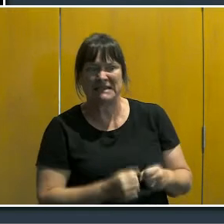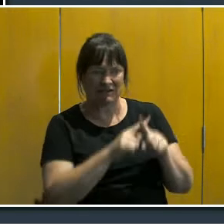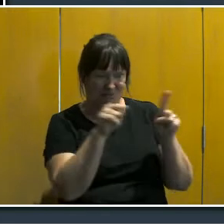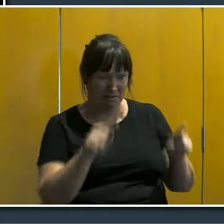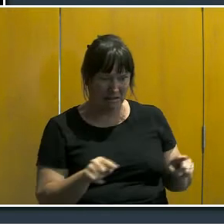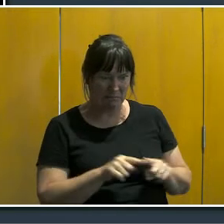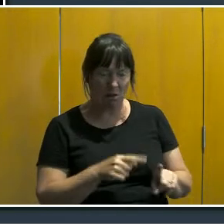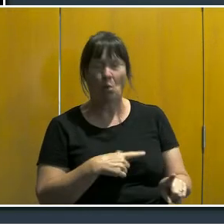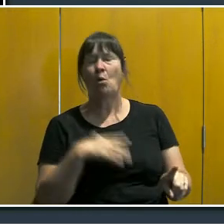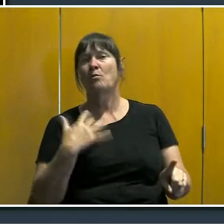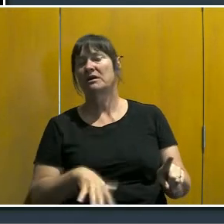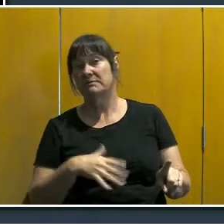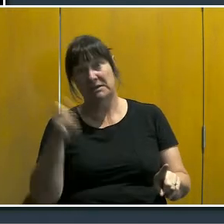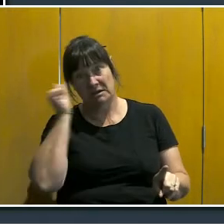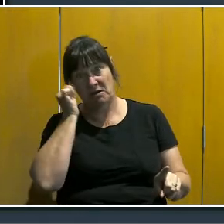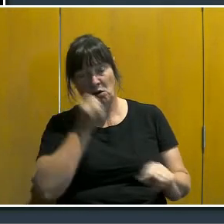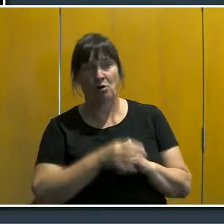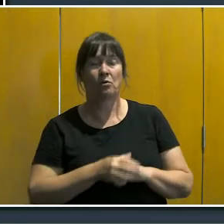will be.